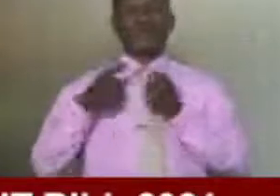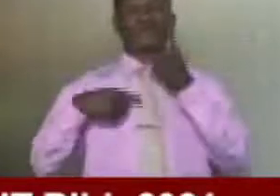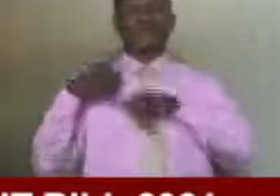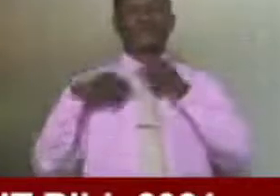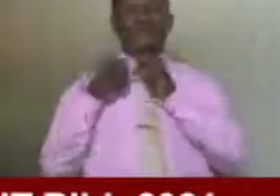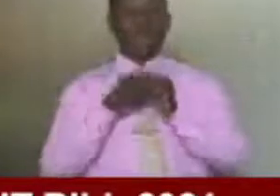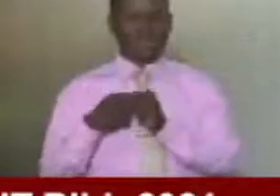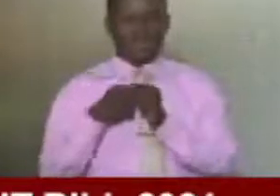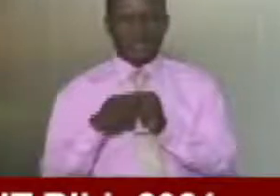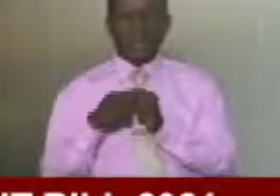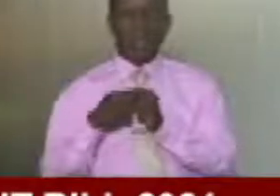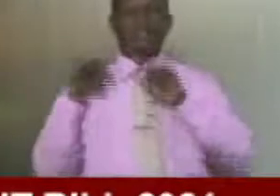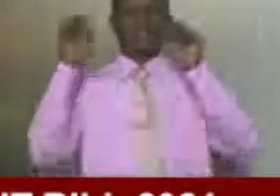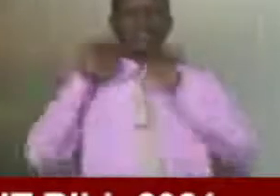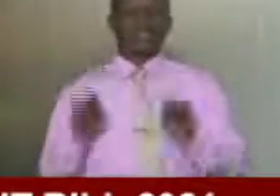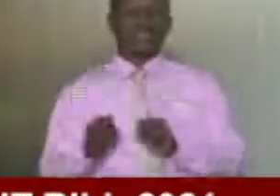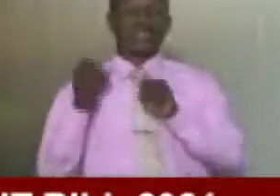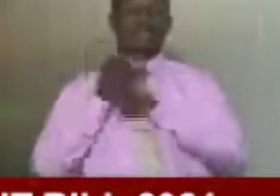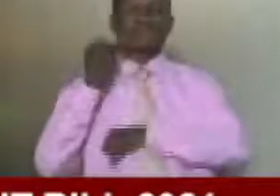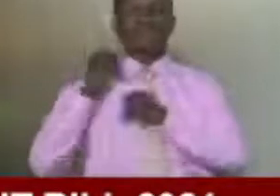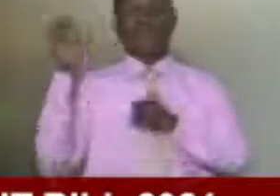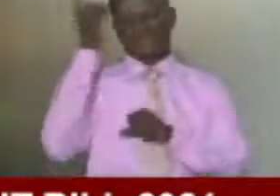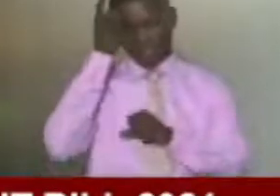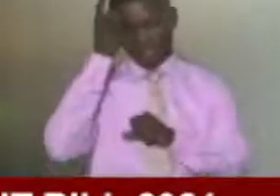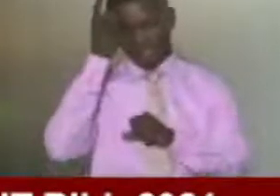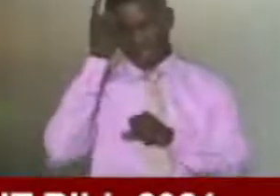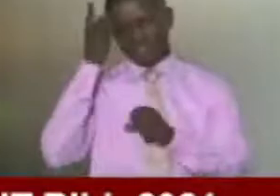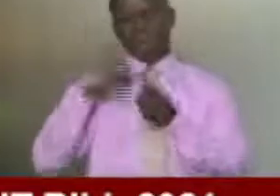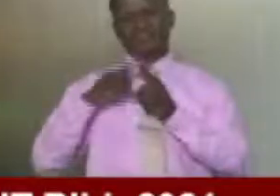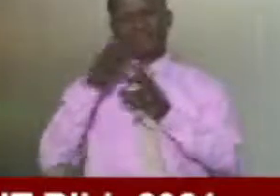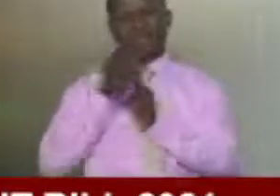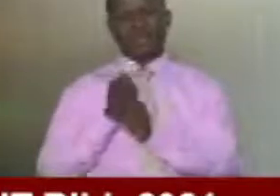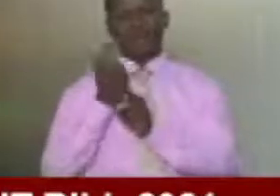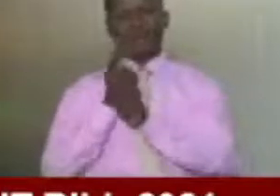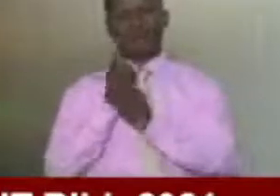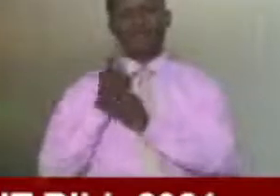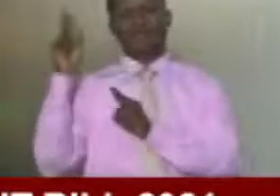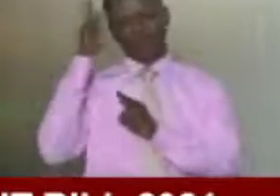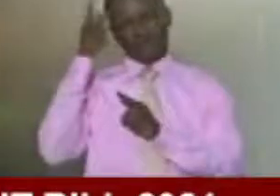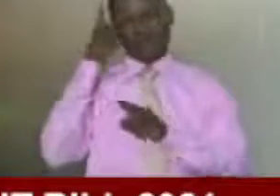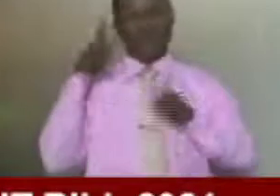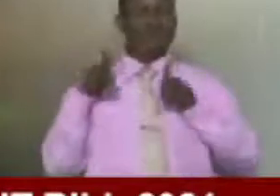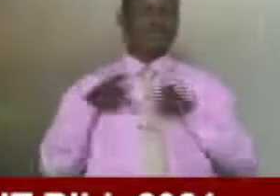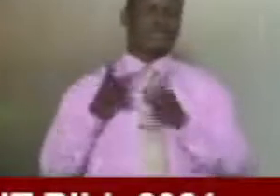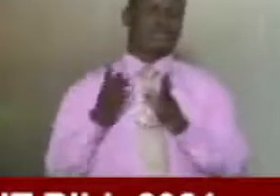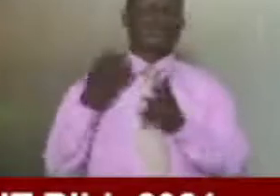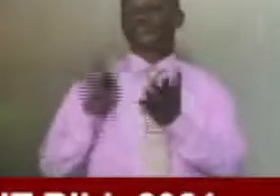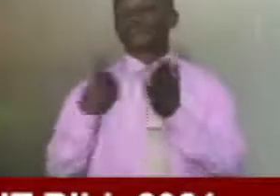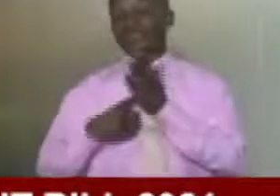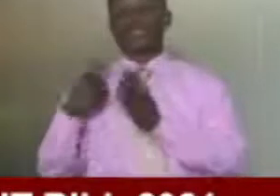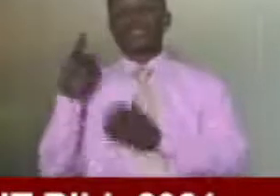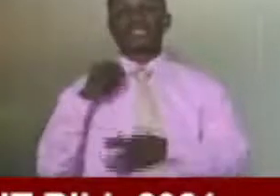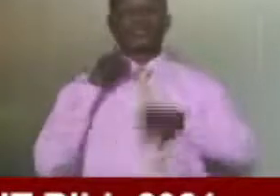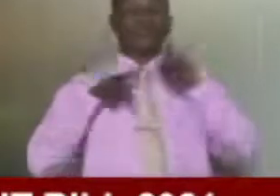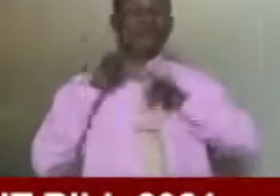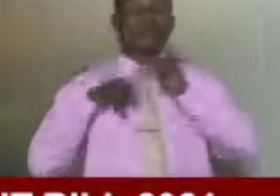systems, and institutions of democracy in order to get the political parties. And sometimes the people who are the